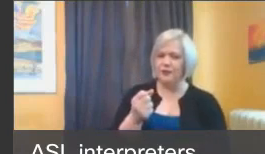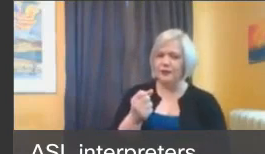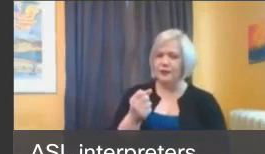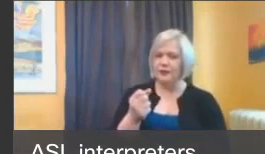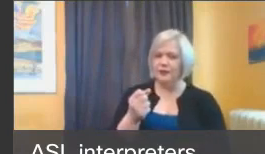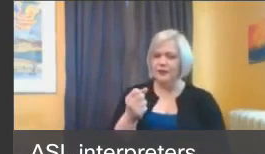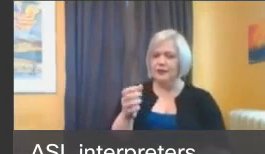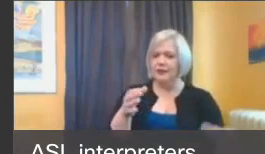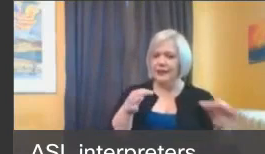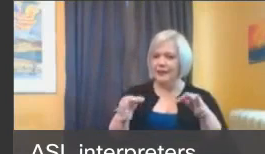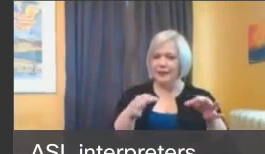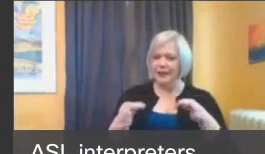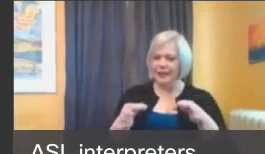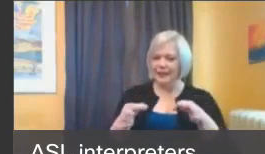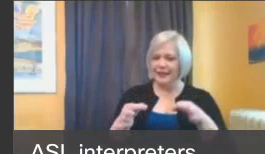way that